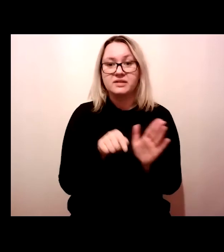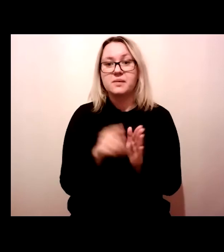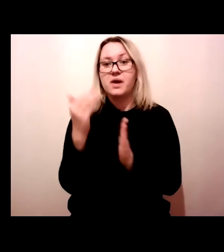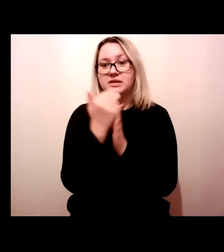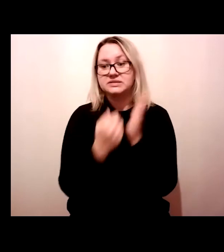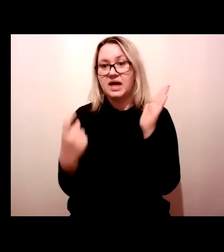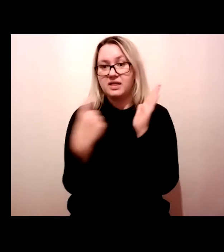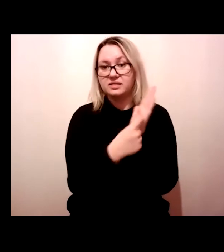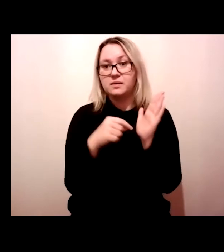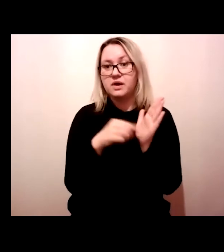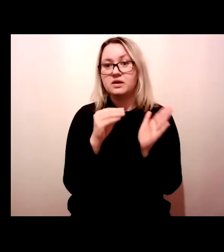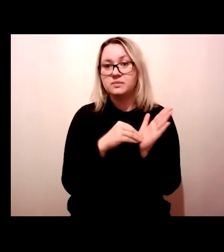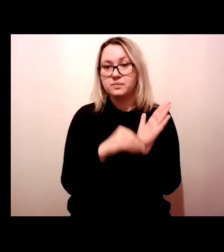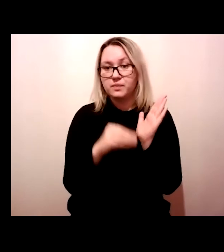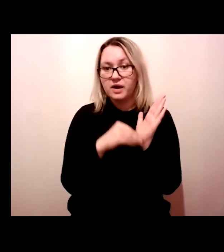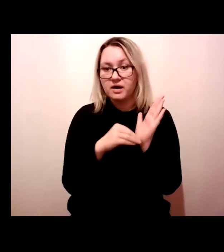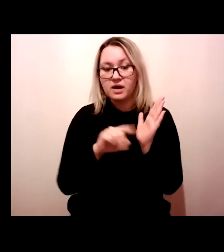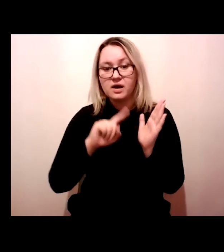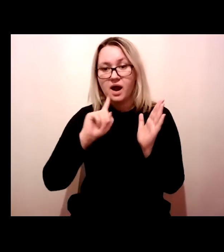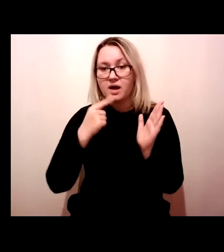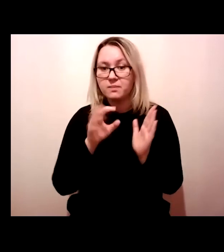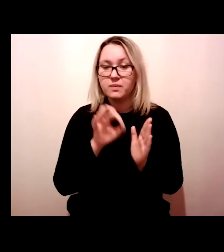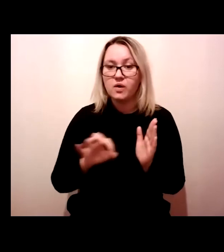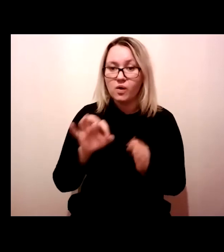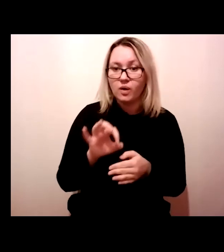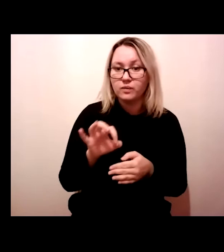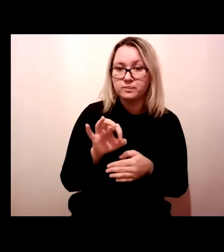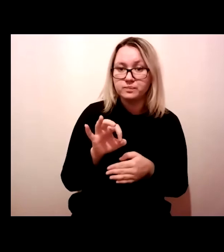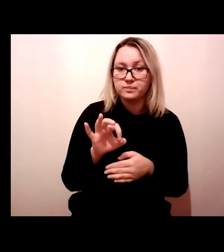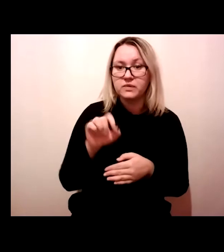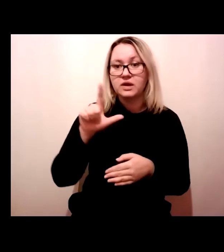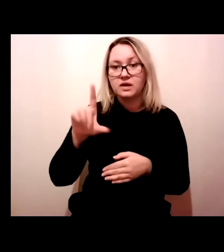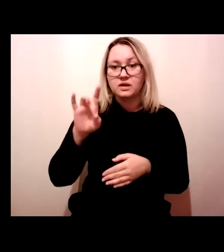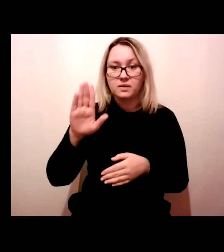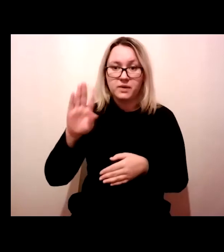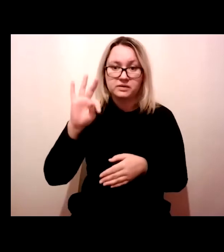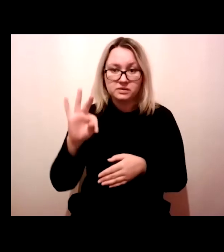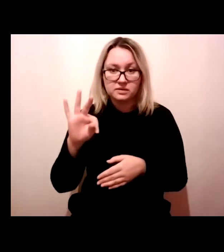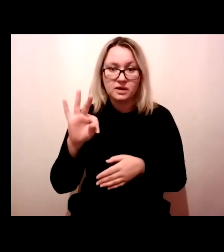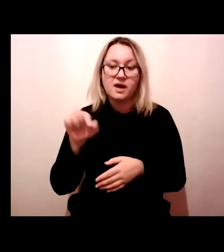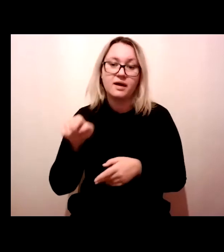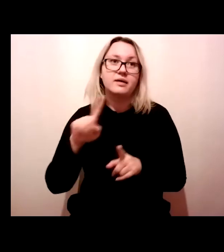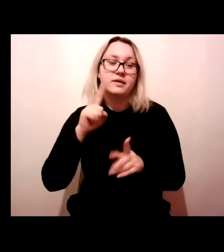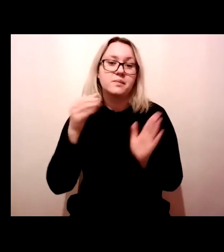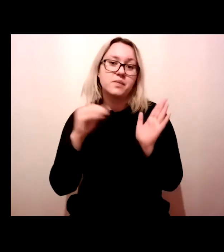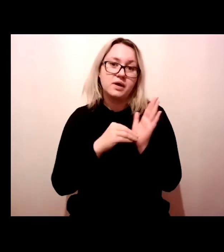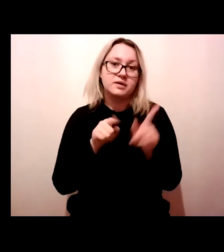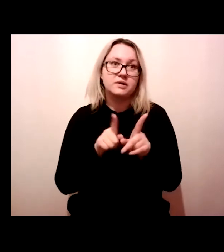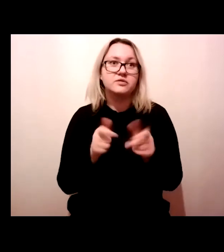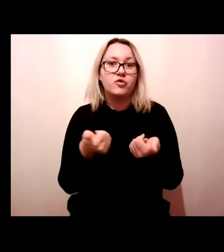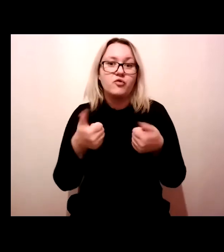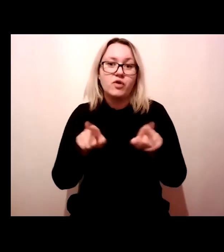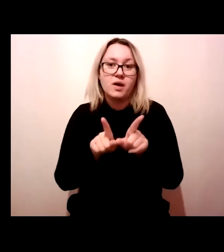įstatyme LGBT. yra And kalbama this apie law has LGBT ir tai provision on prilyginama tam LGBT tikrai